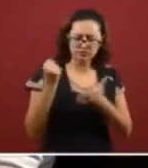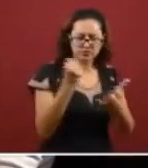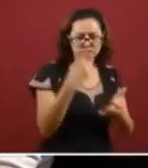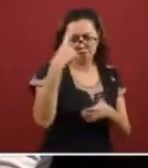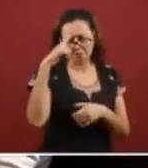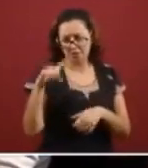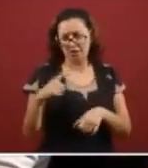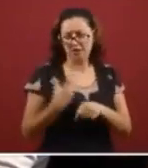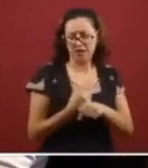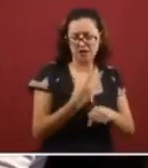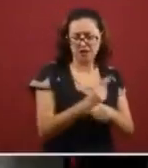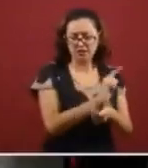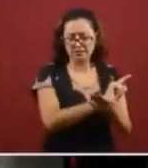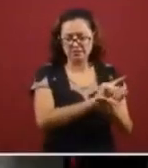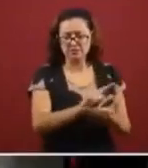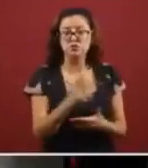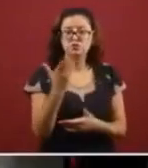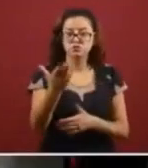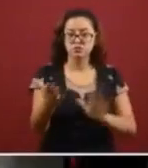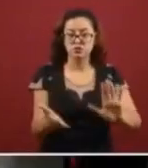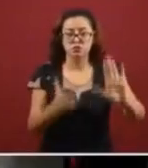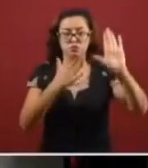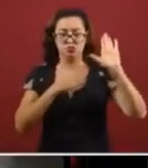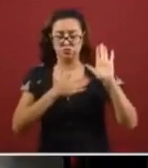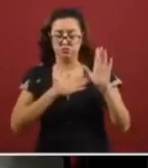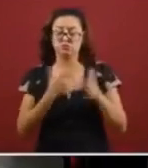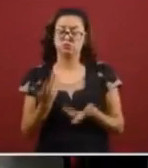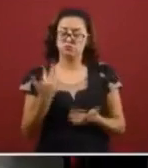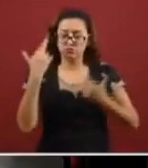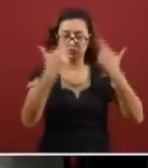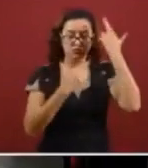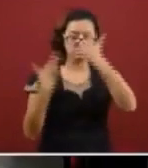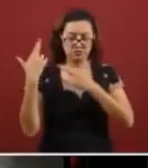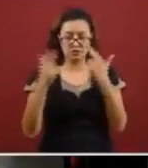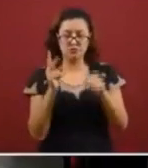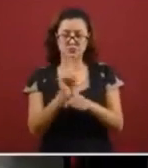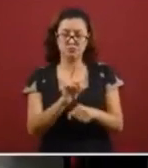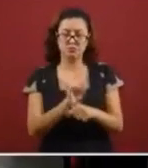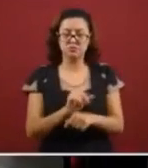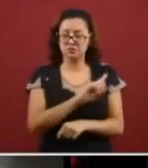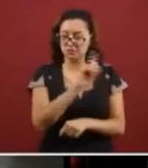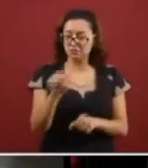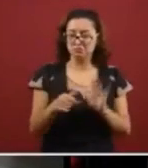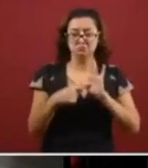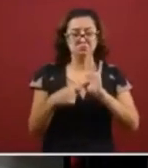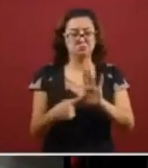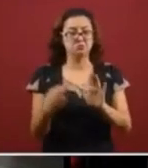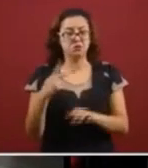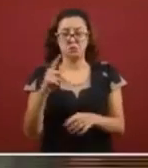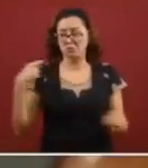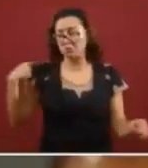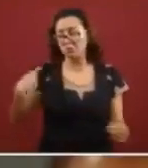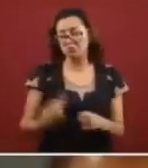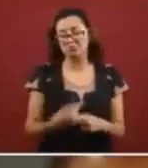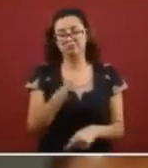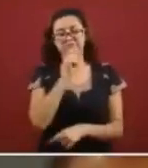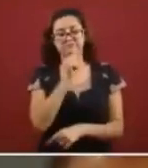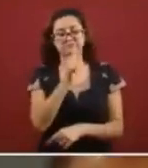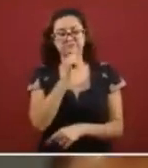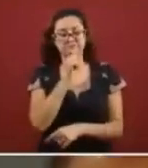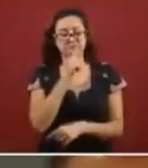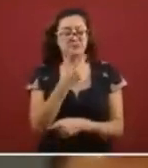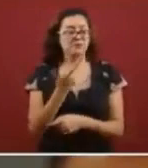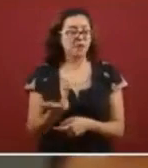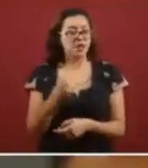federal commission regarding the river that also had contamination, and he doesn't know